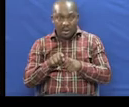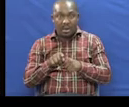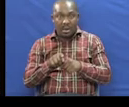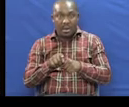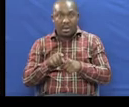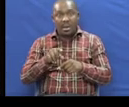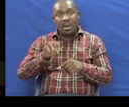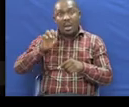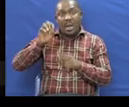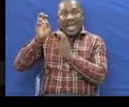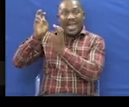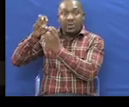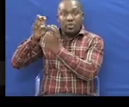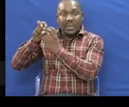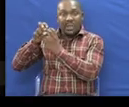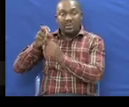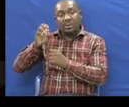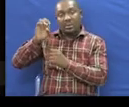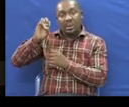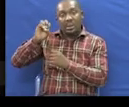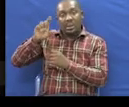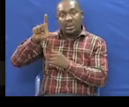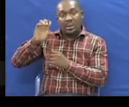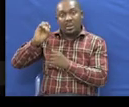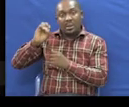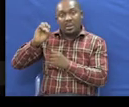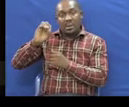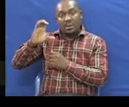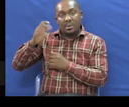Electronic configuration. Start with element.